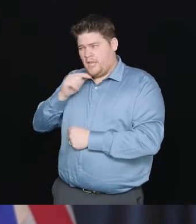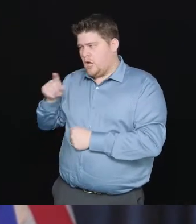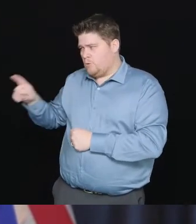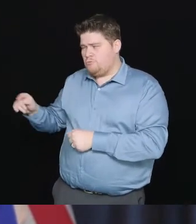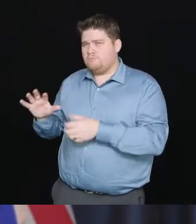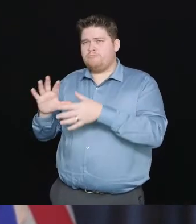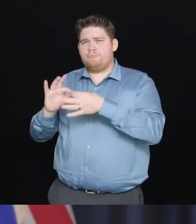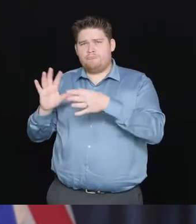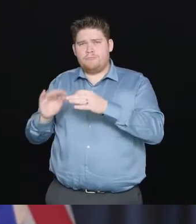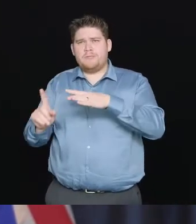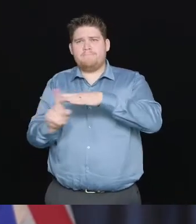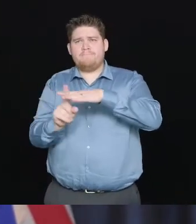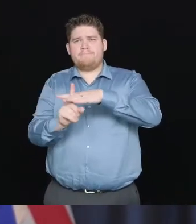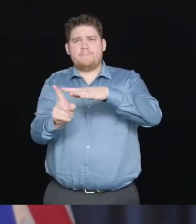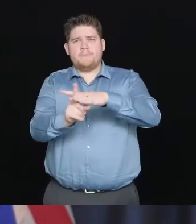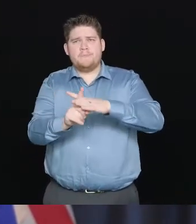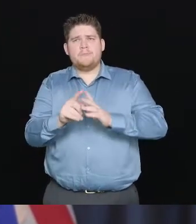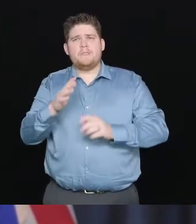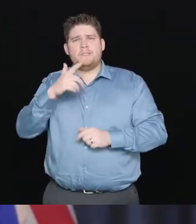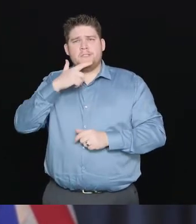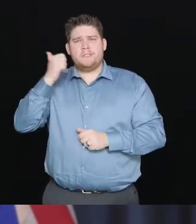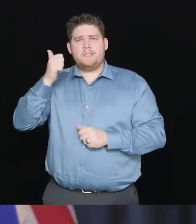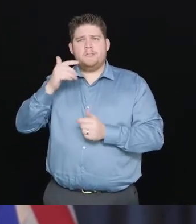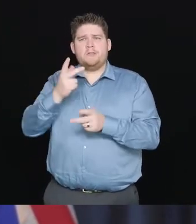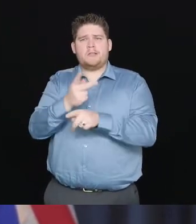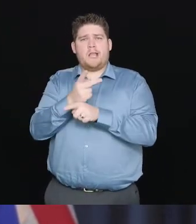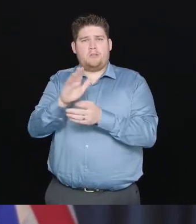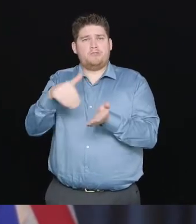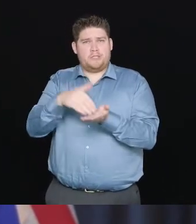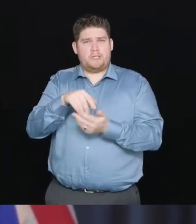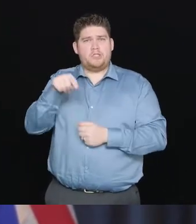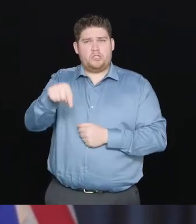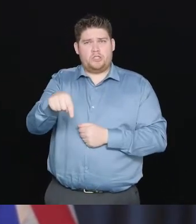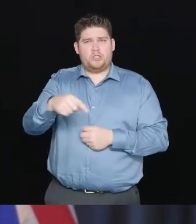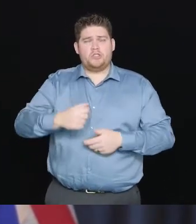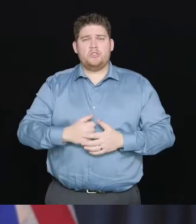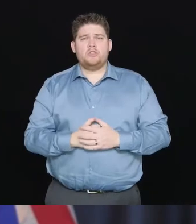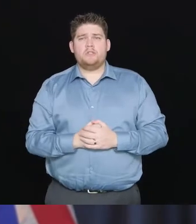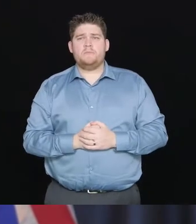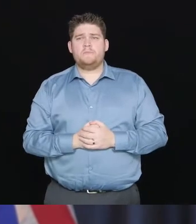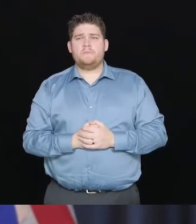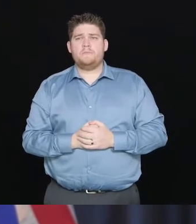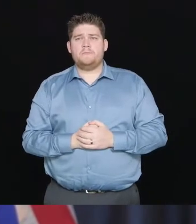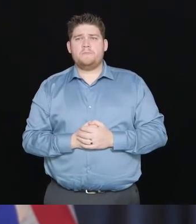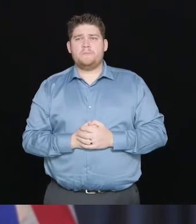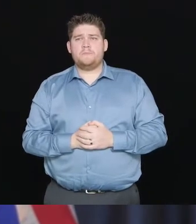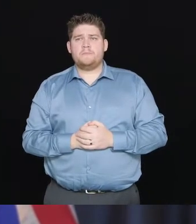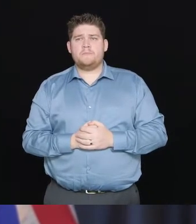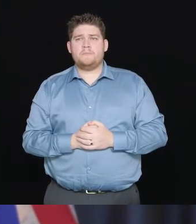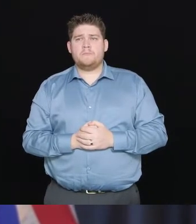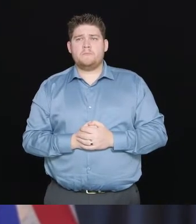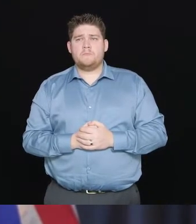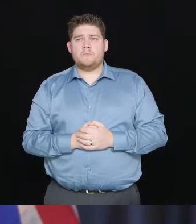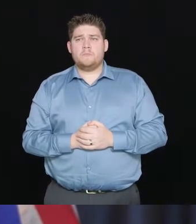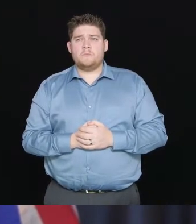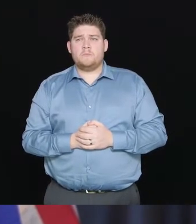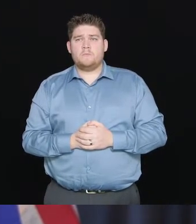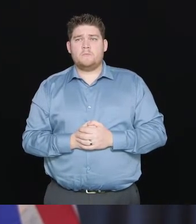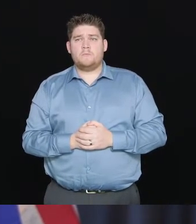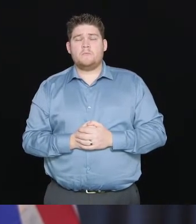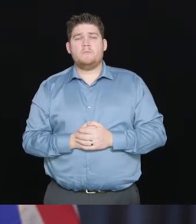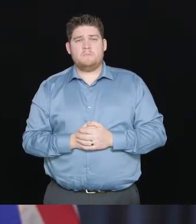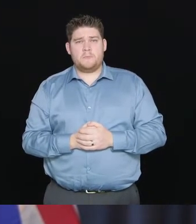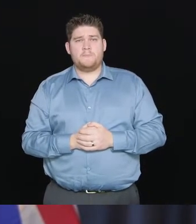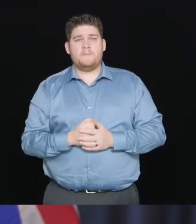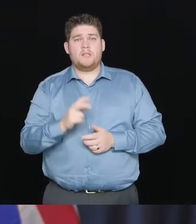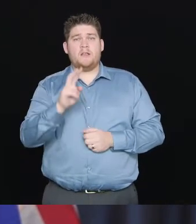of towns or individuals, what can you tell us about the cases here on Vancouver Island? Are they in care homes or in clusters, or